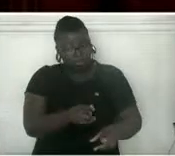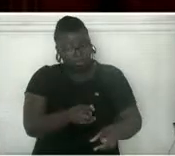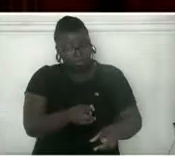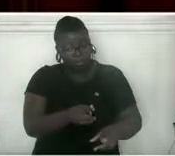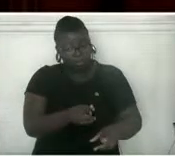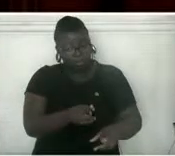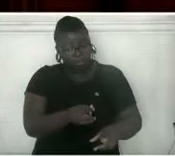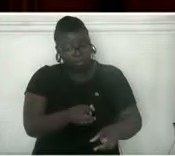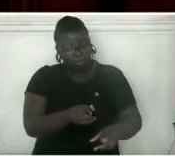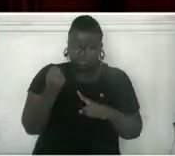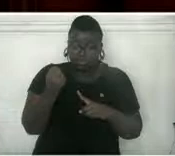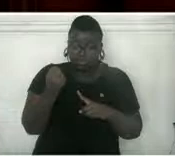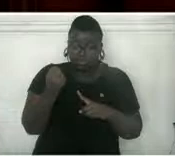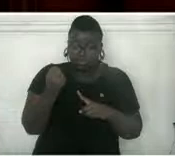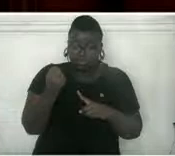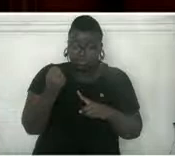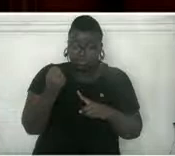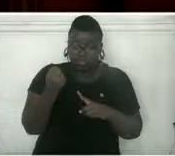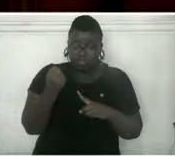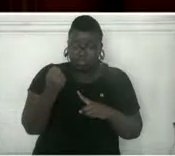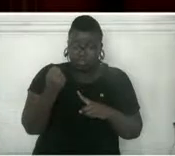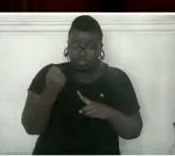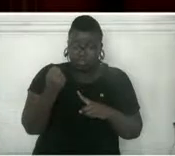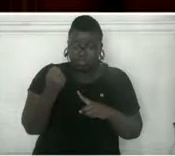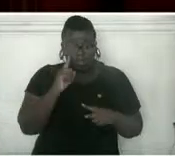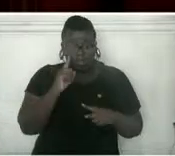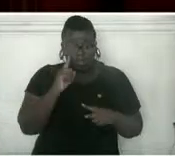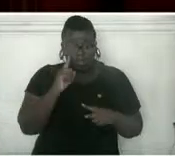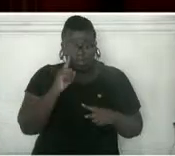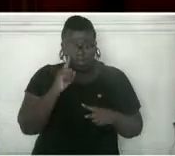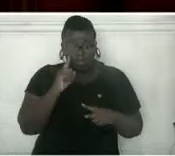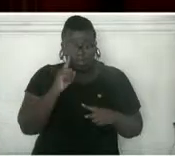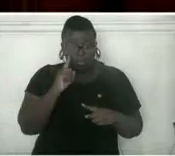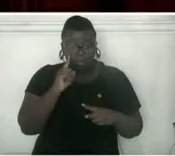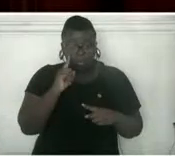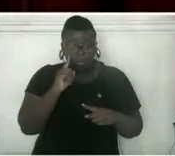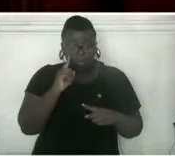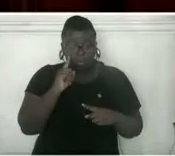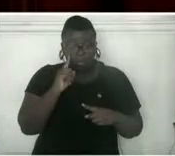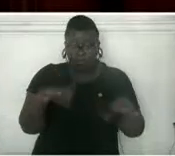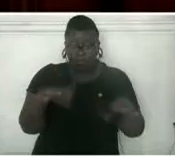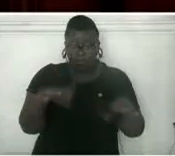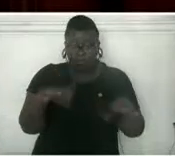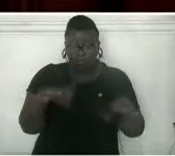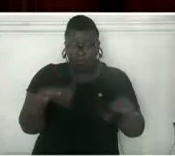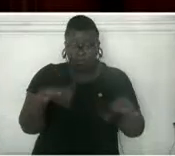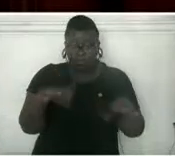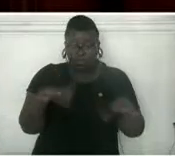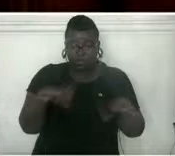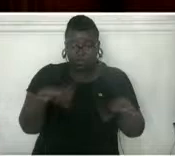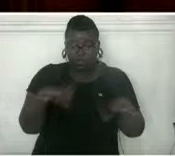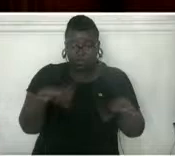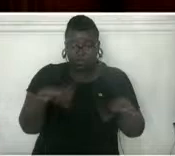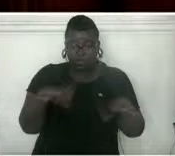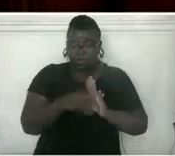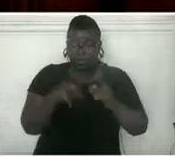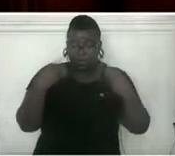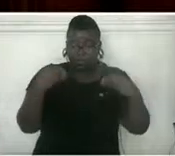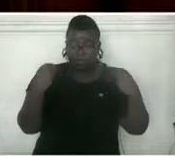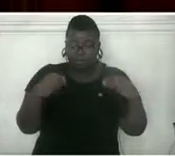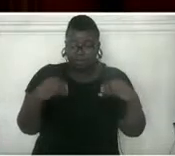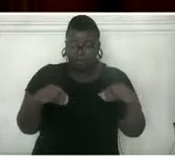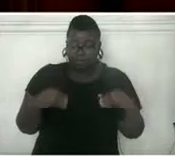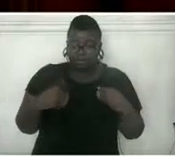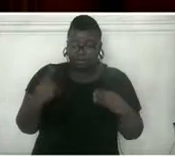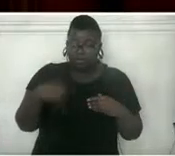toward realizing this goal. Firstly, we have completed the development of a business case for